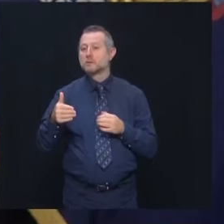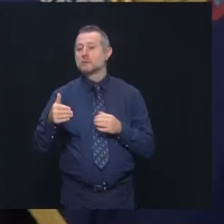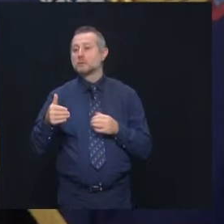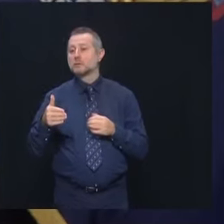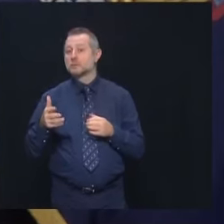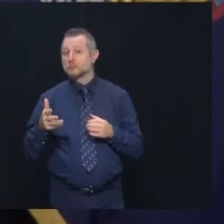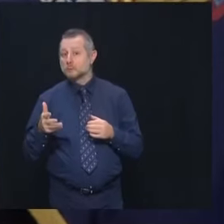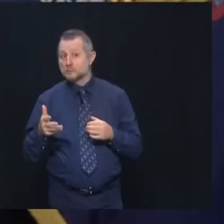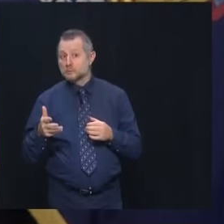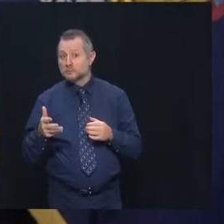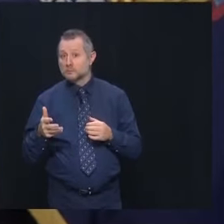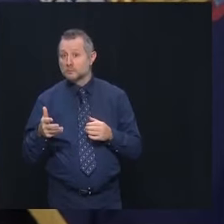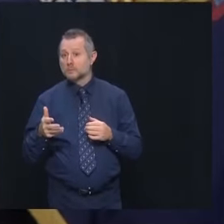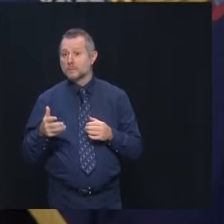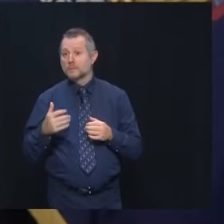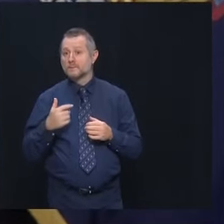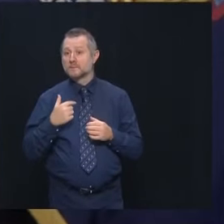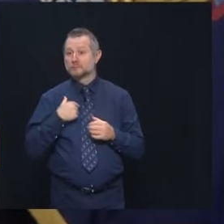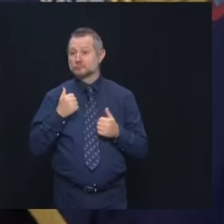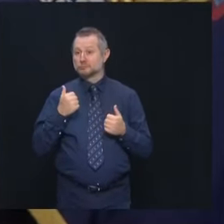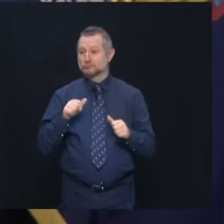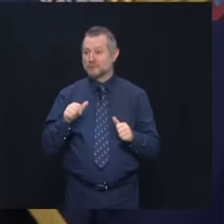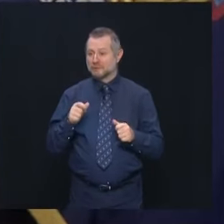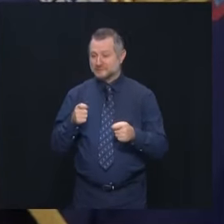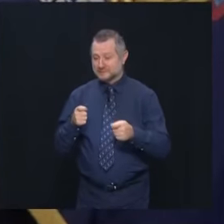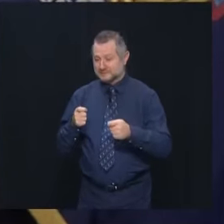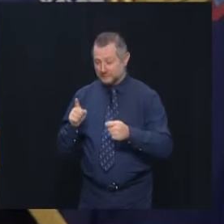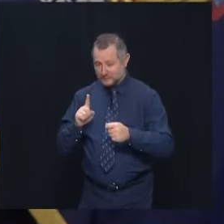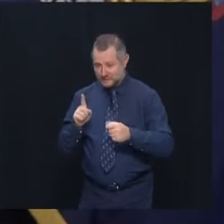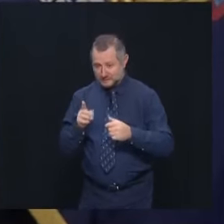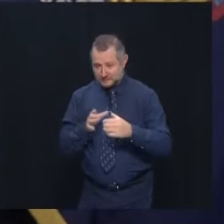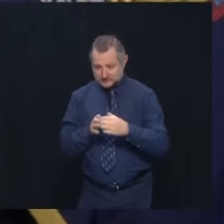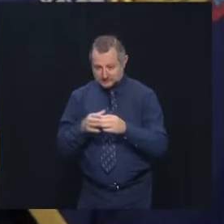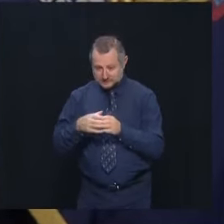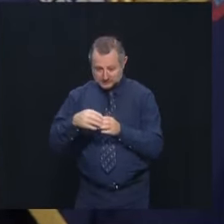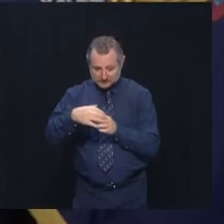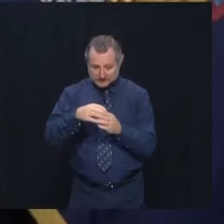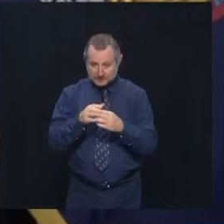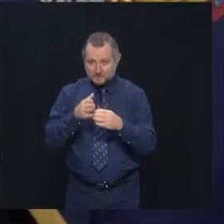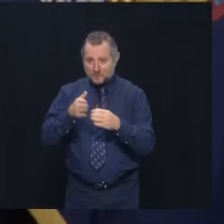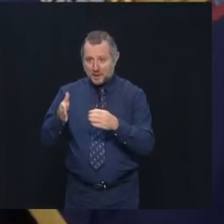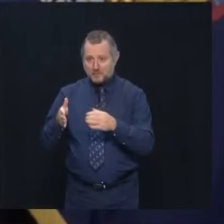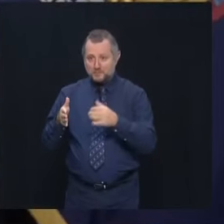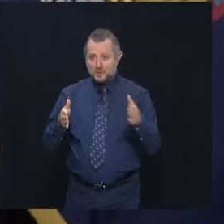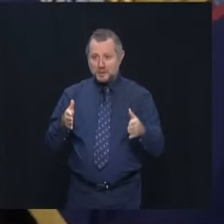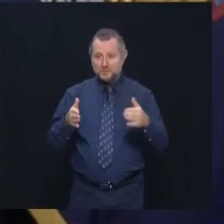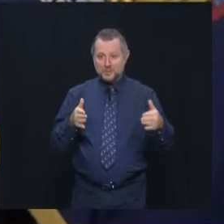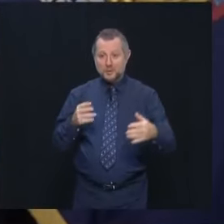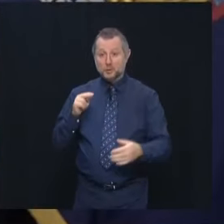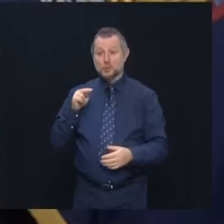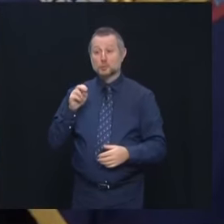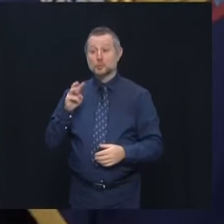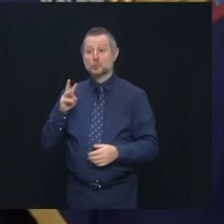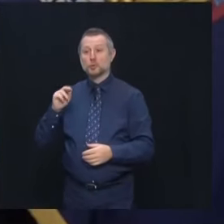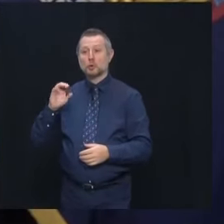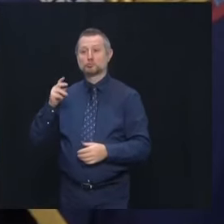And we were trying to contain you. That's why New Rochelle, what we